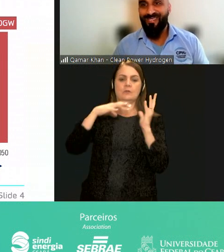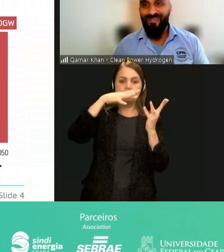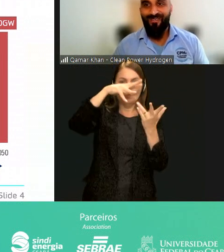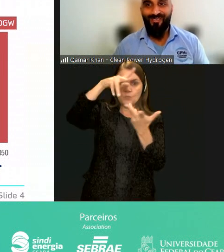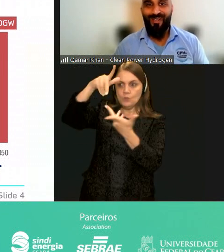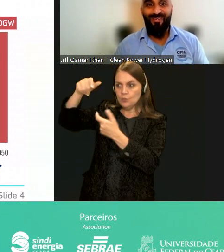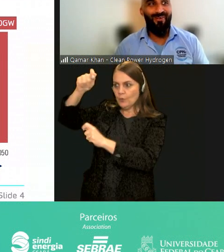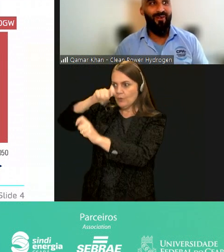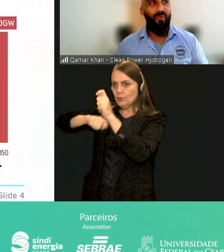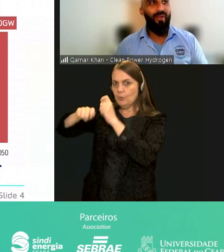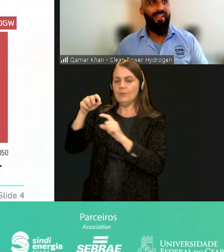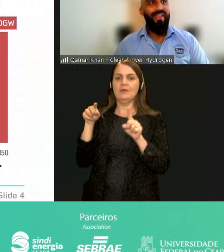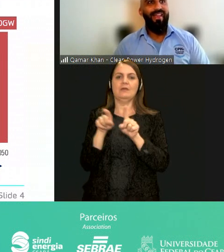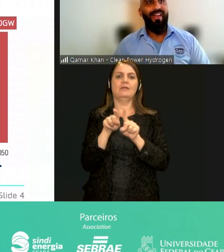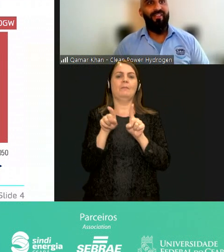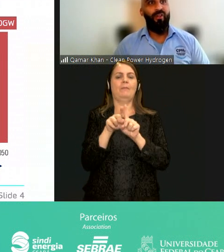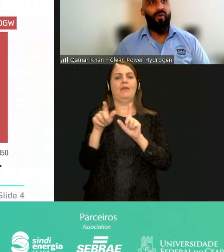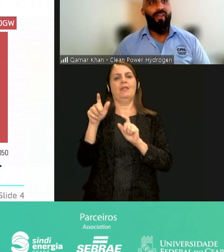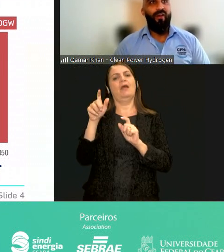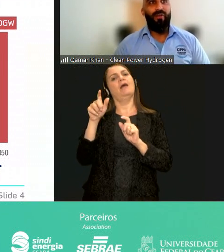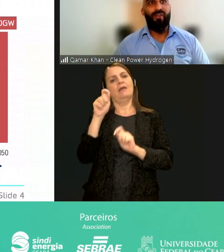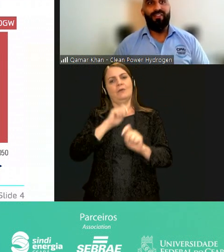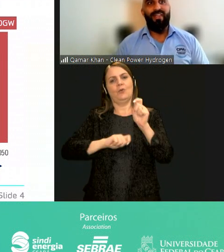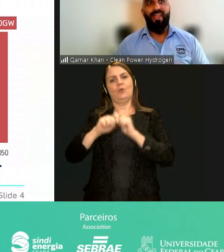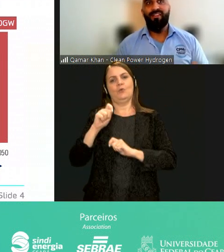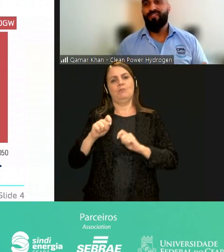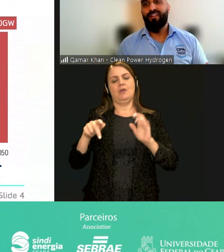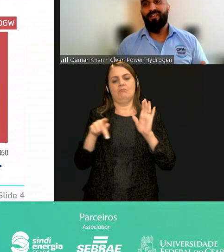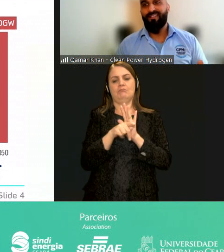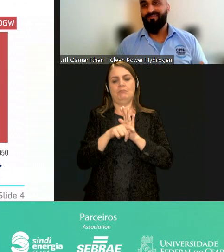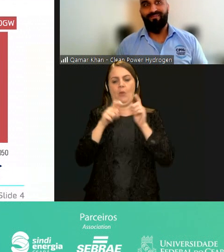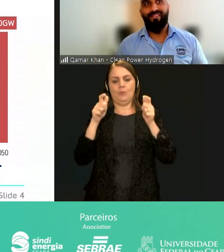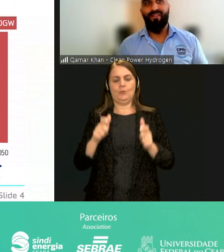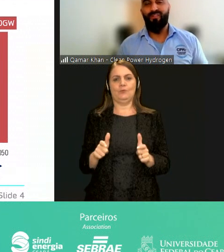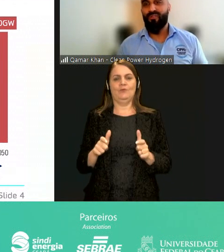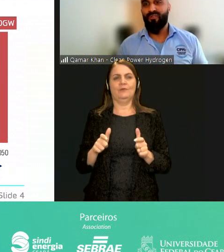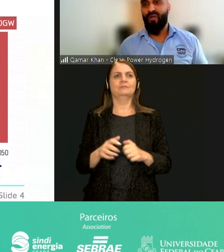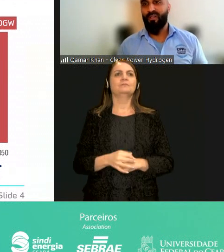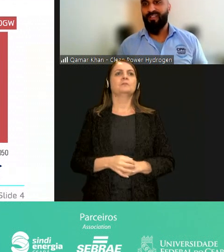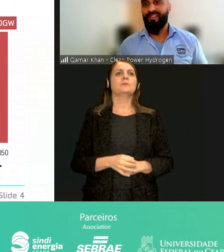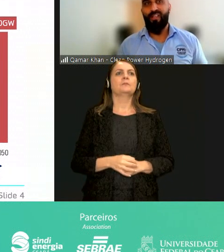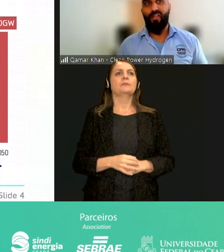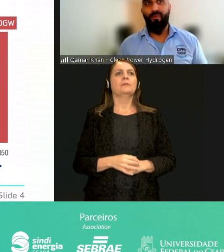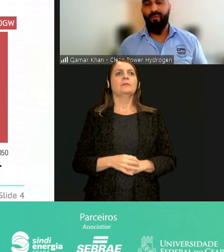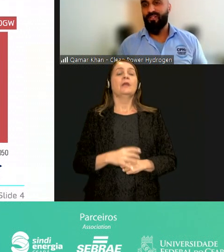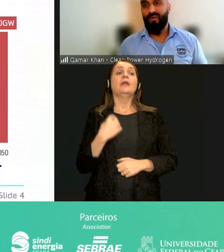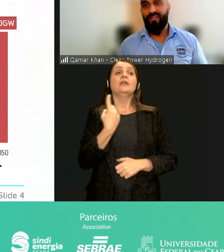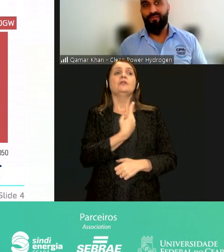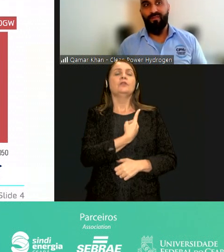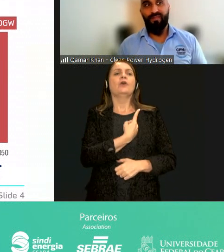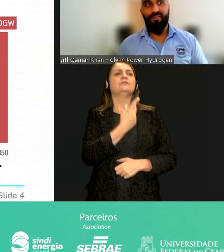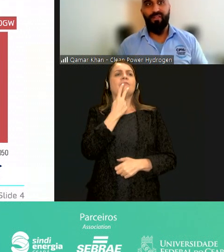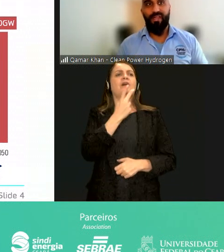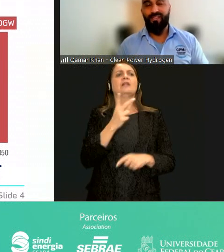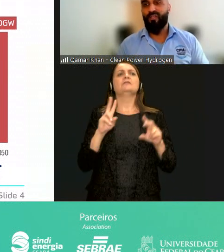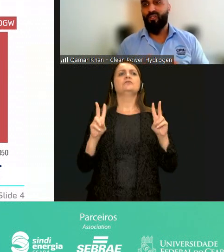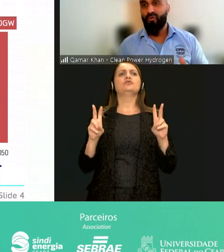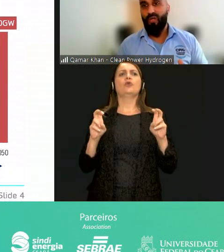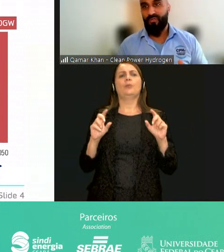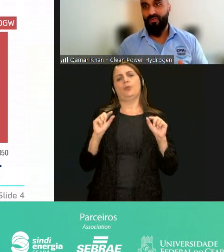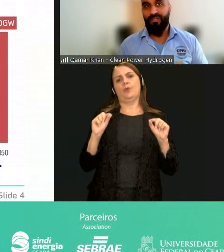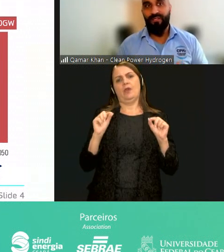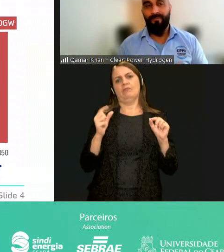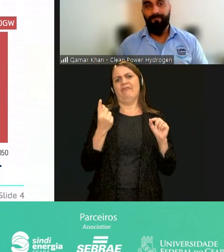many zeros, so I don't know, but we're talking $10 trillion economy by 2050. So it's a